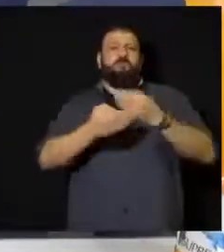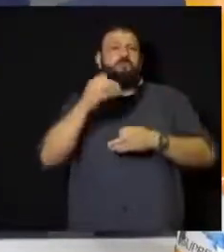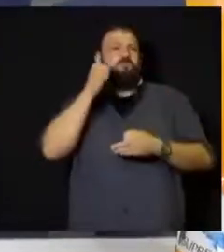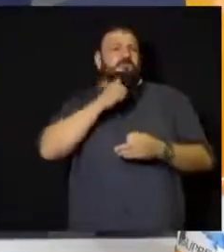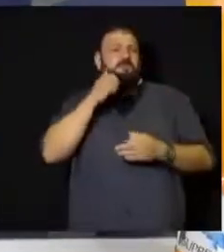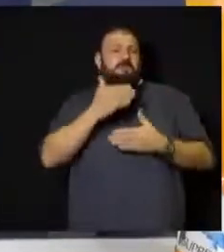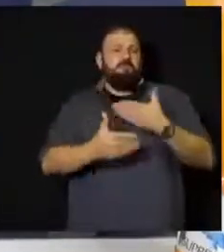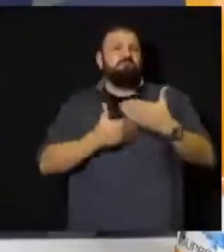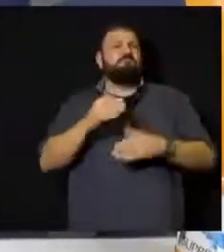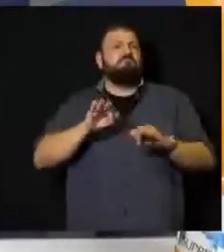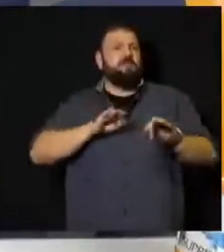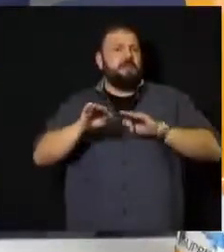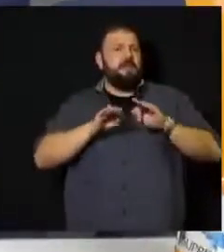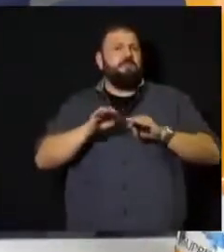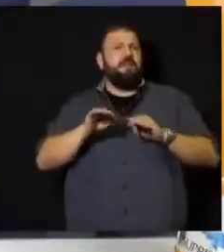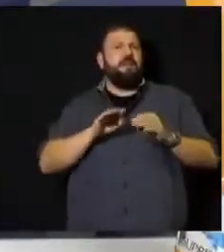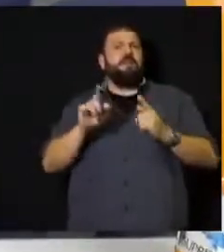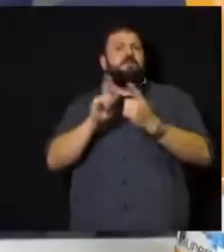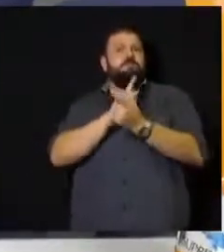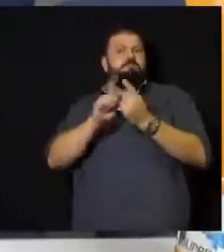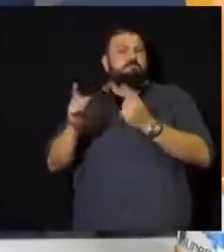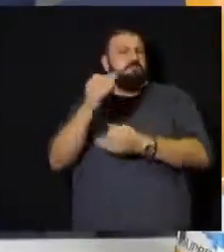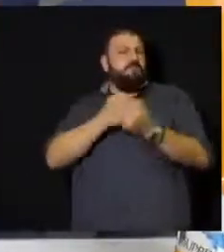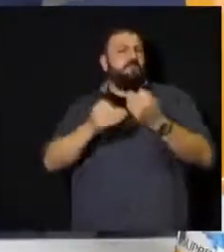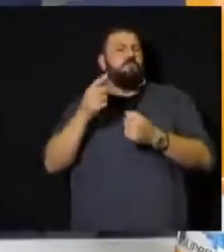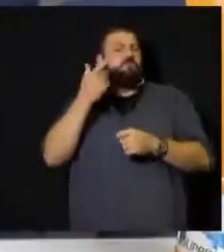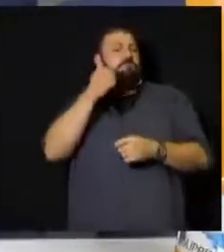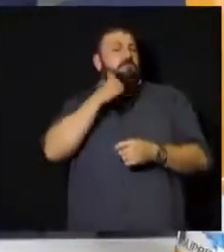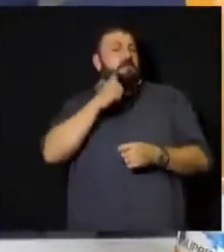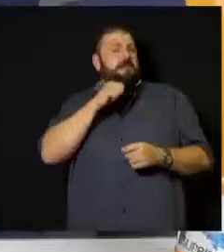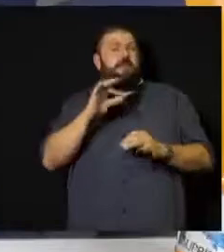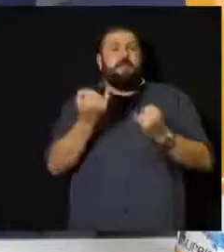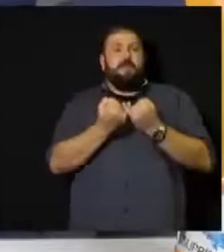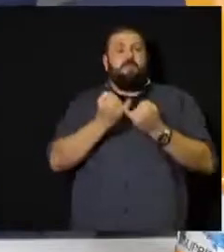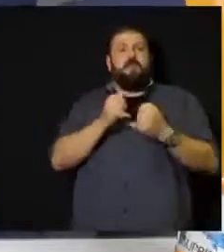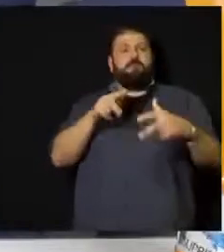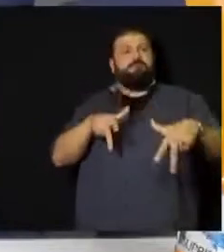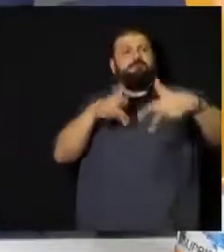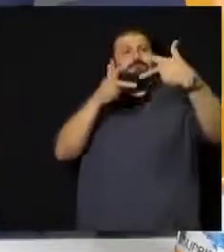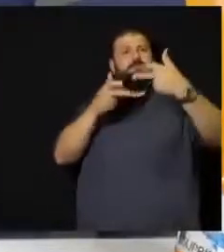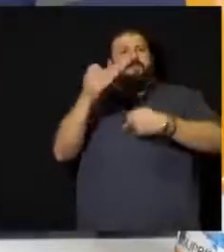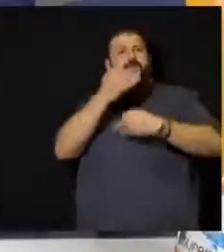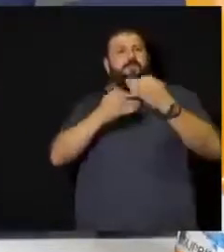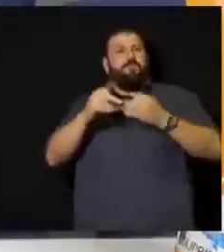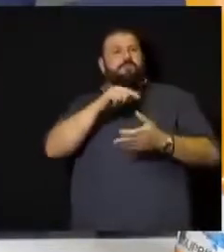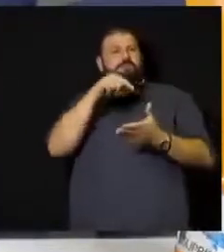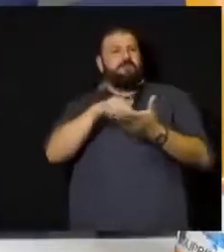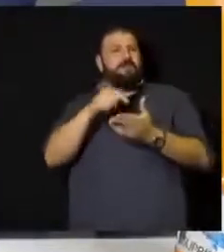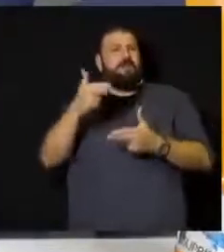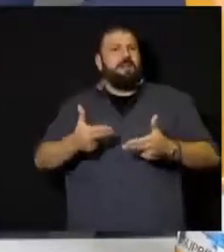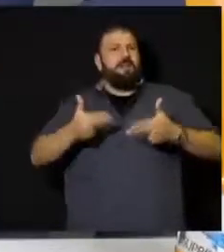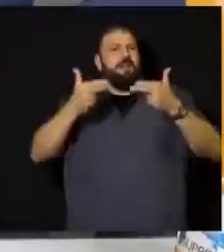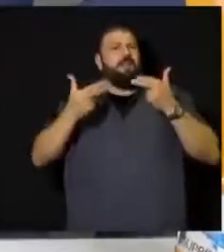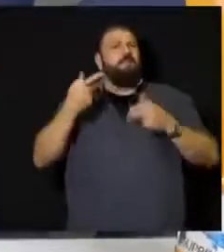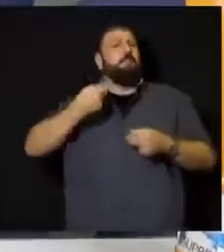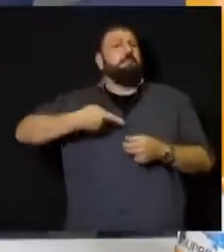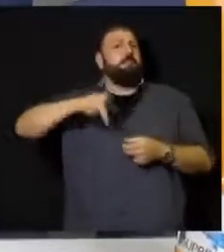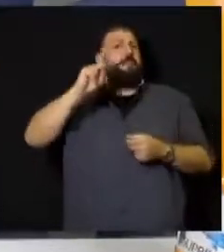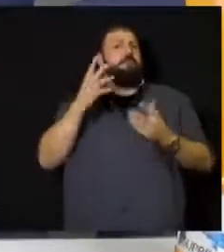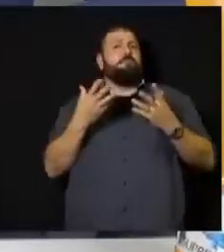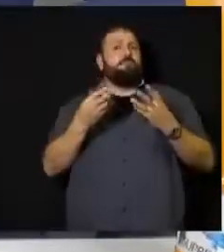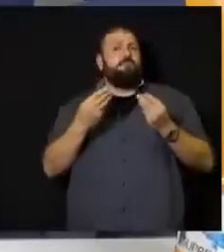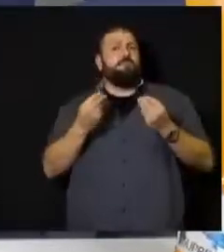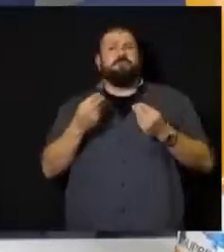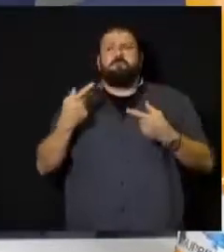mixing virtual with a face-to-face because we had our business center. However, many